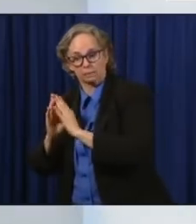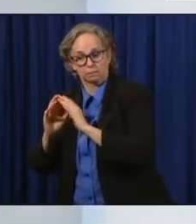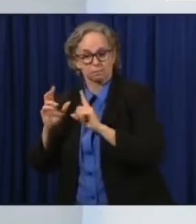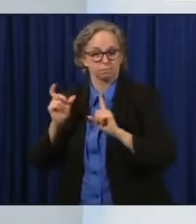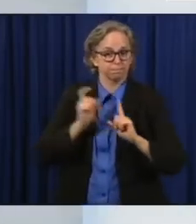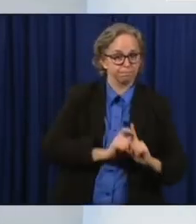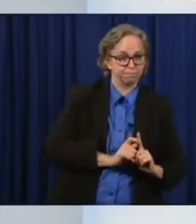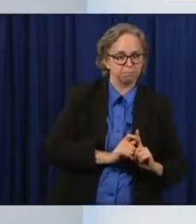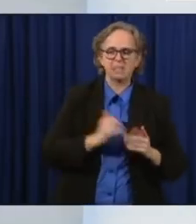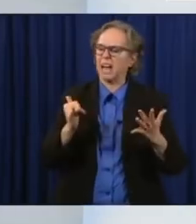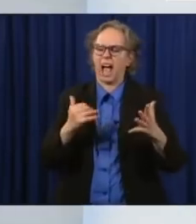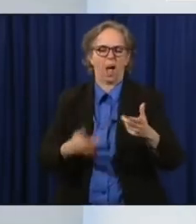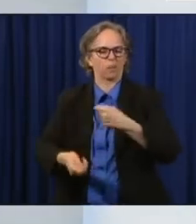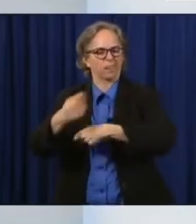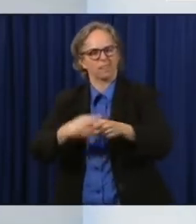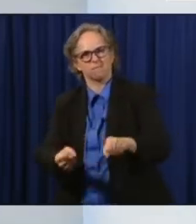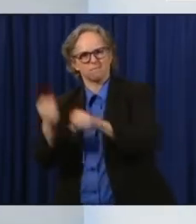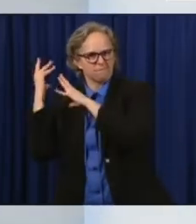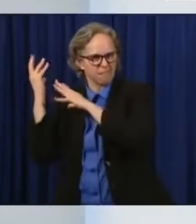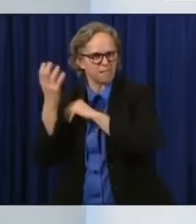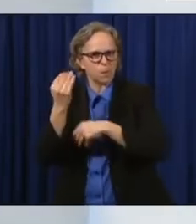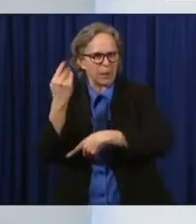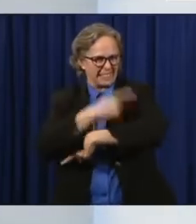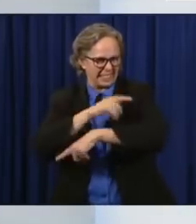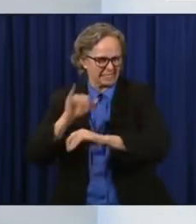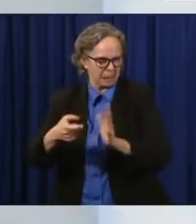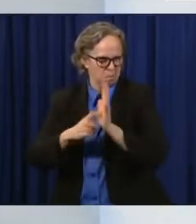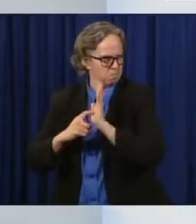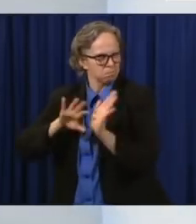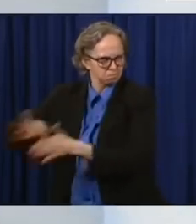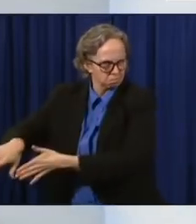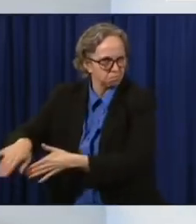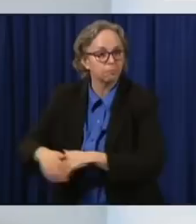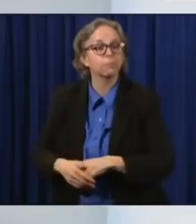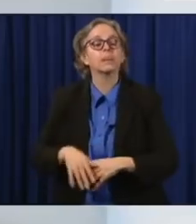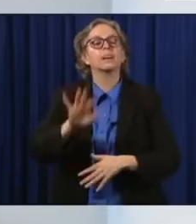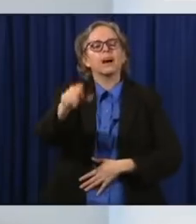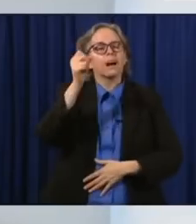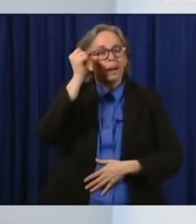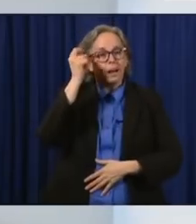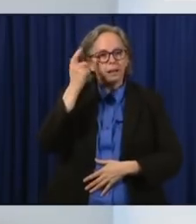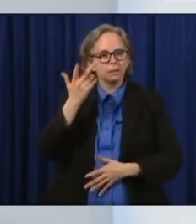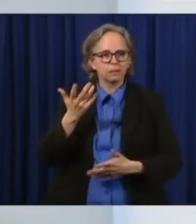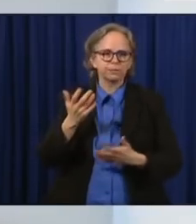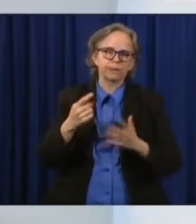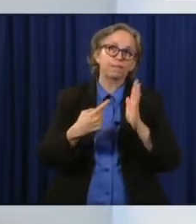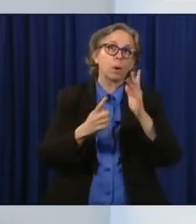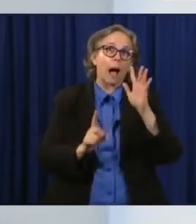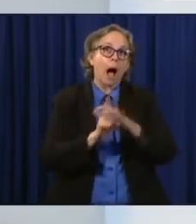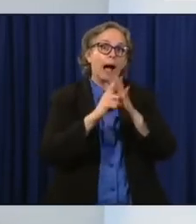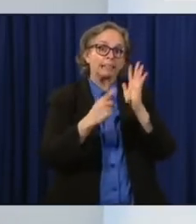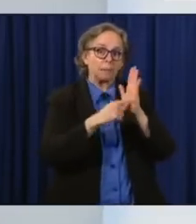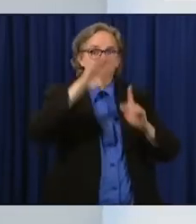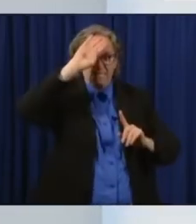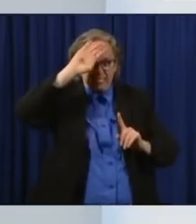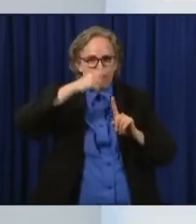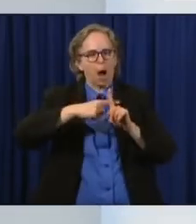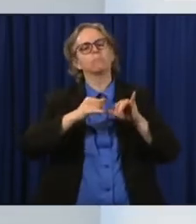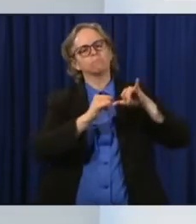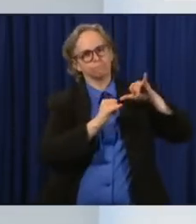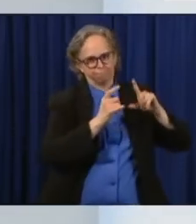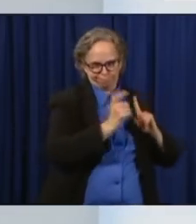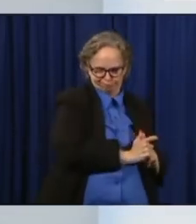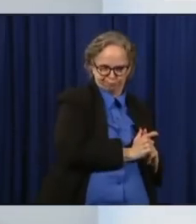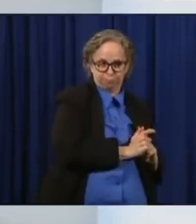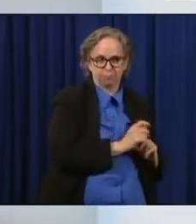asking them to self-quarantine just on the basis of travel unless they have symptoms or COVID themselves. So those are the major